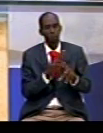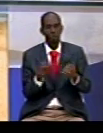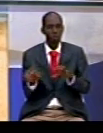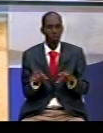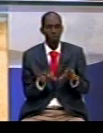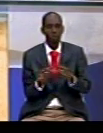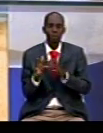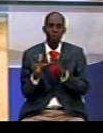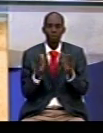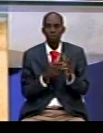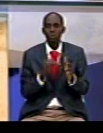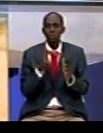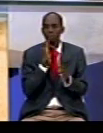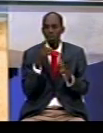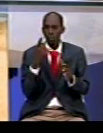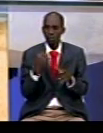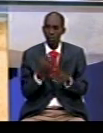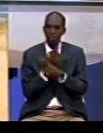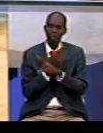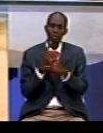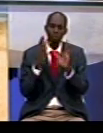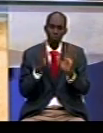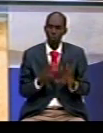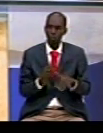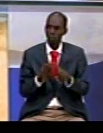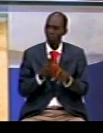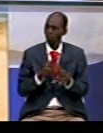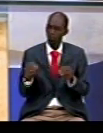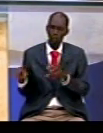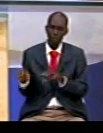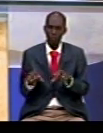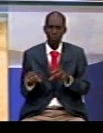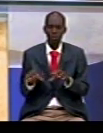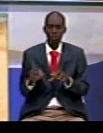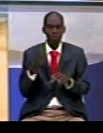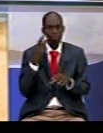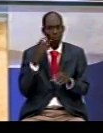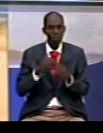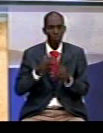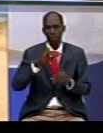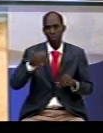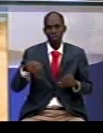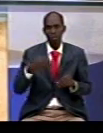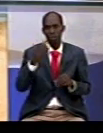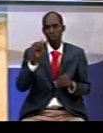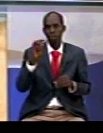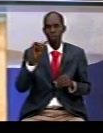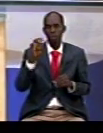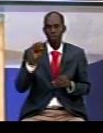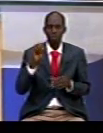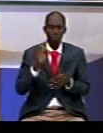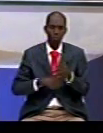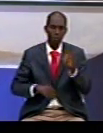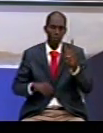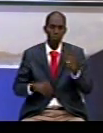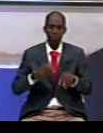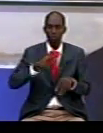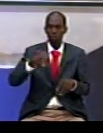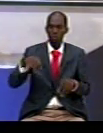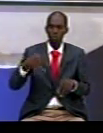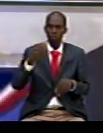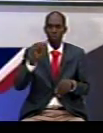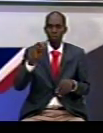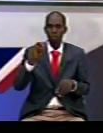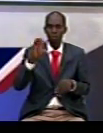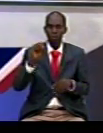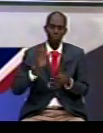action. Jesus is Redeemer, but no action. Look at James chapter 2. James chapter